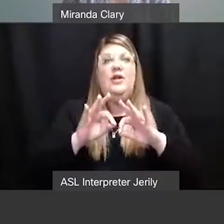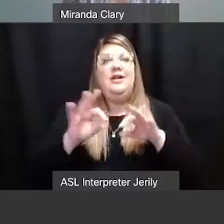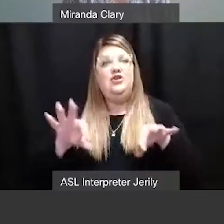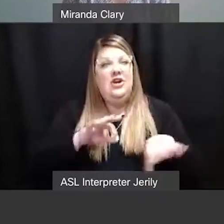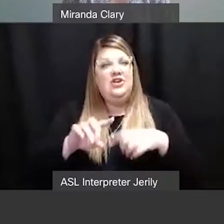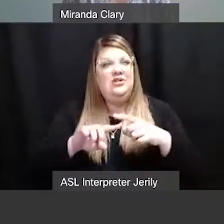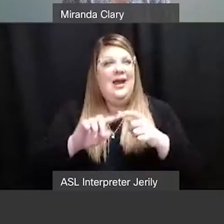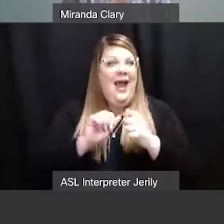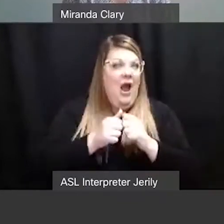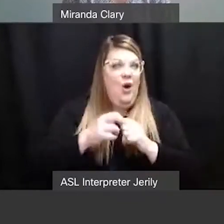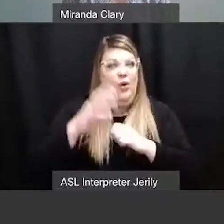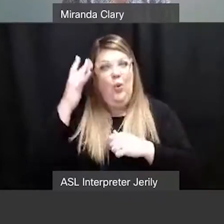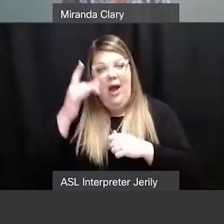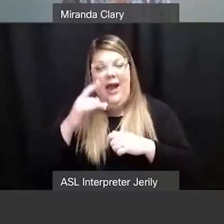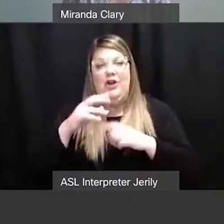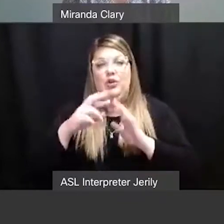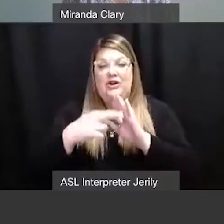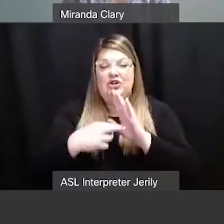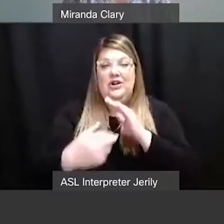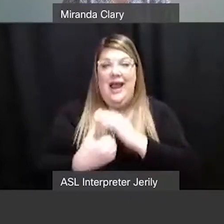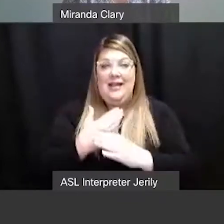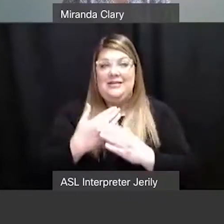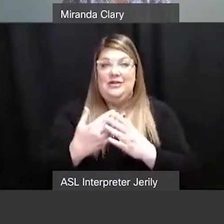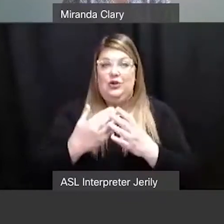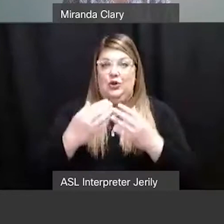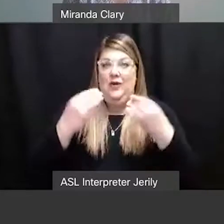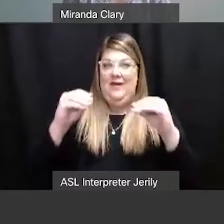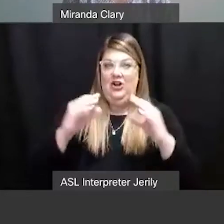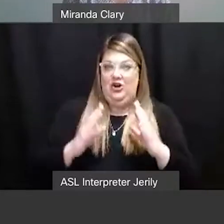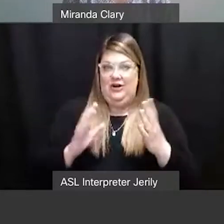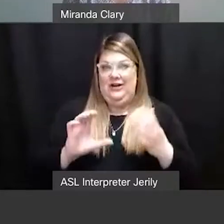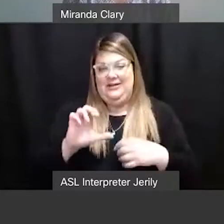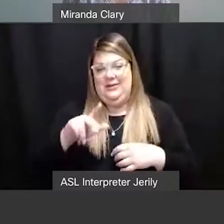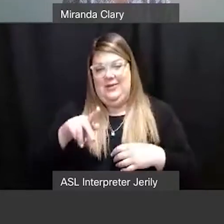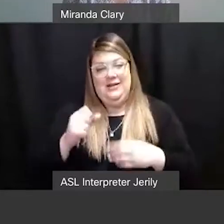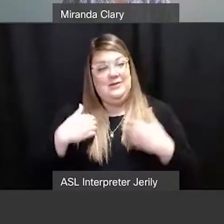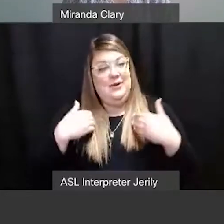as a new vendor with CPS Energy. So Alyssa, why don't you take it away?